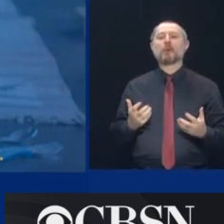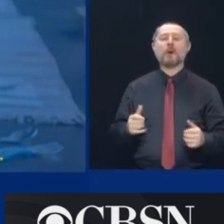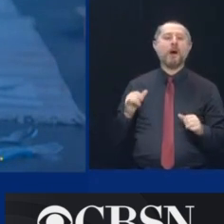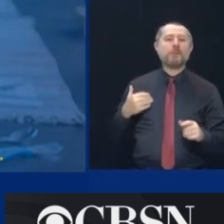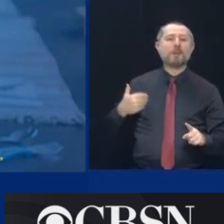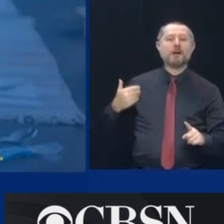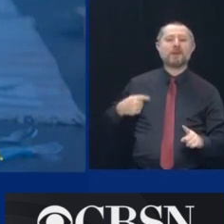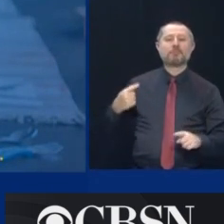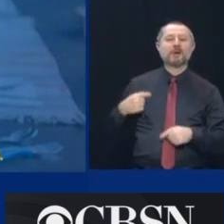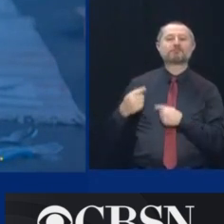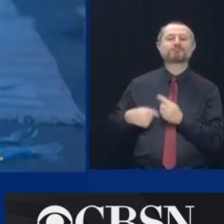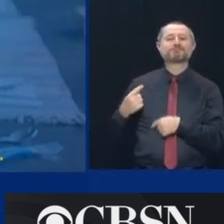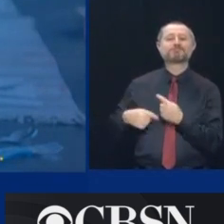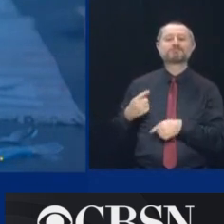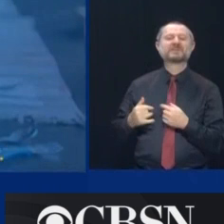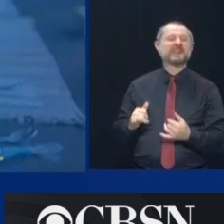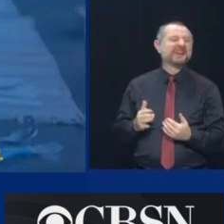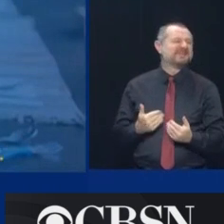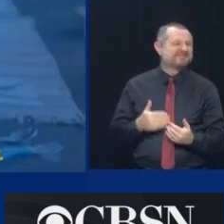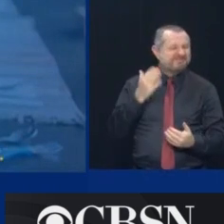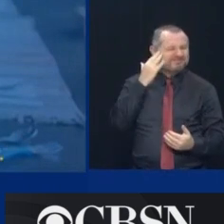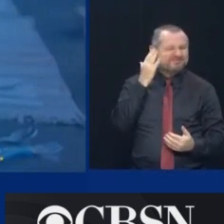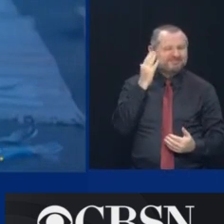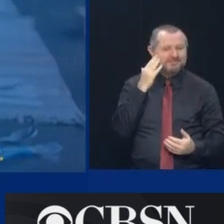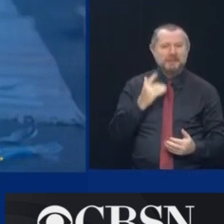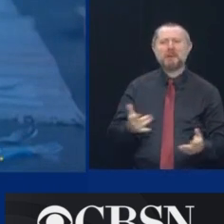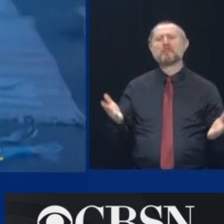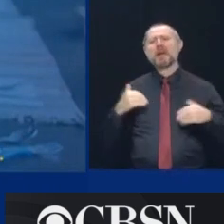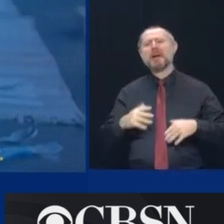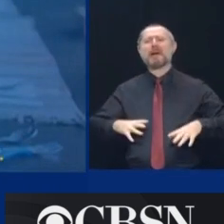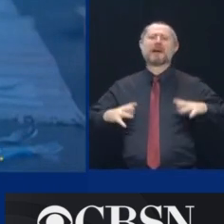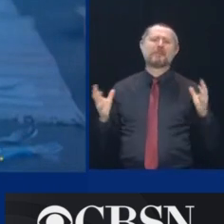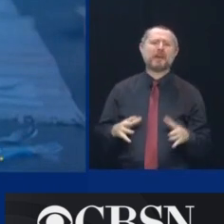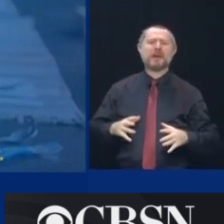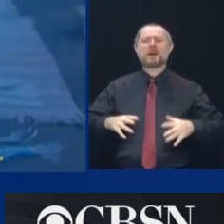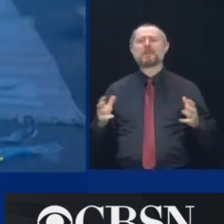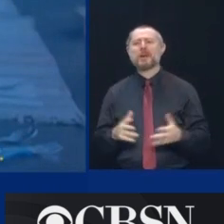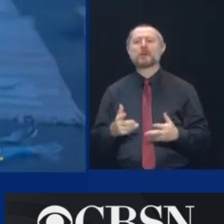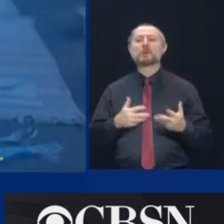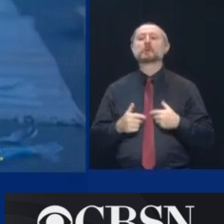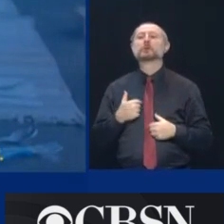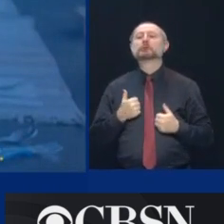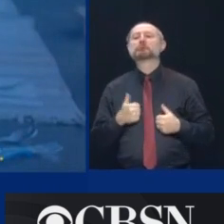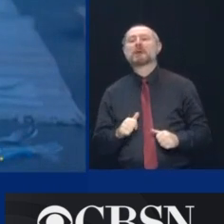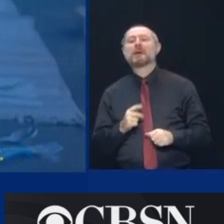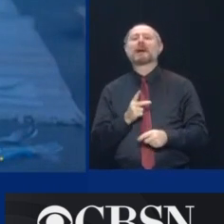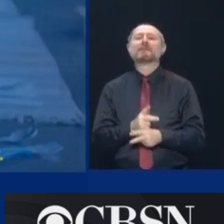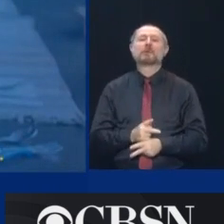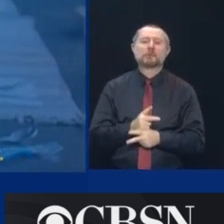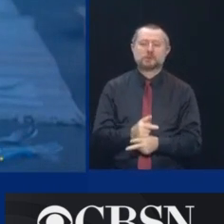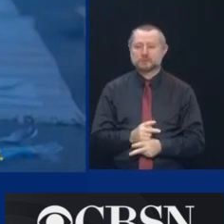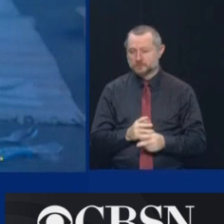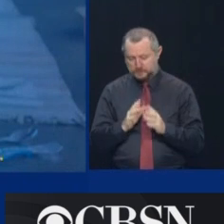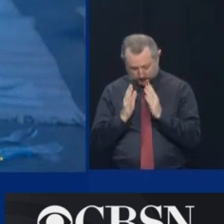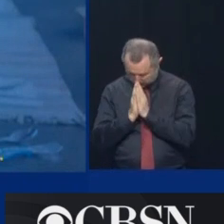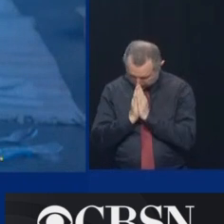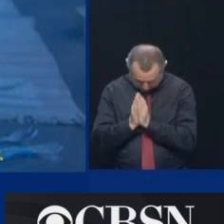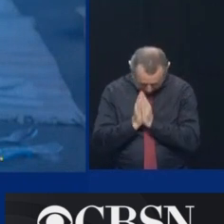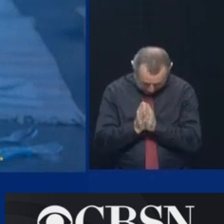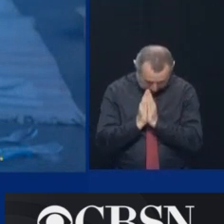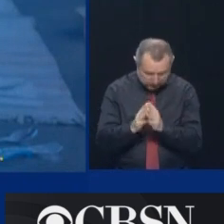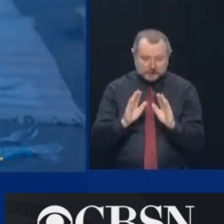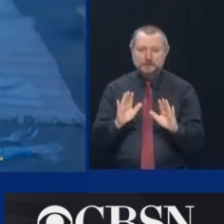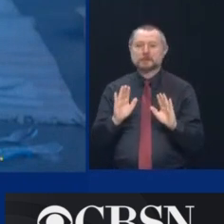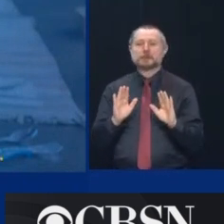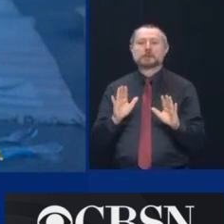way. Well, come over, we'll be careful. It's a mistake. It's a